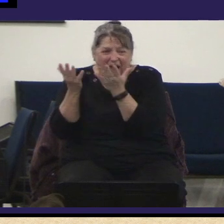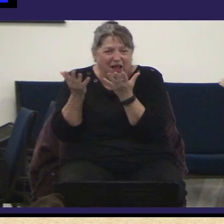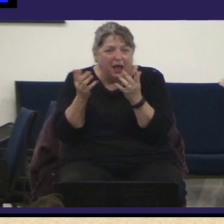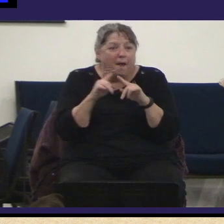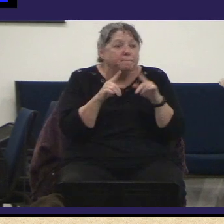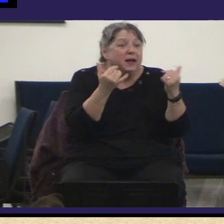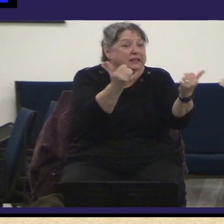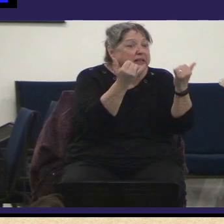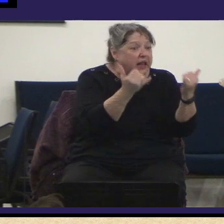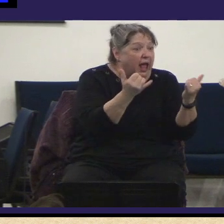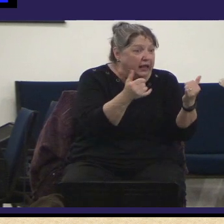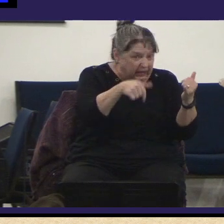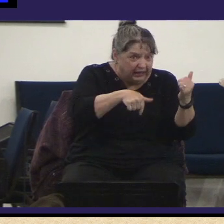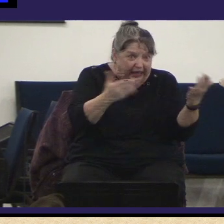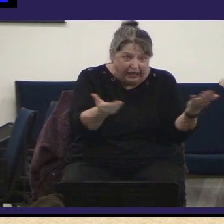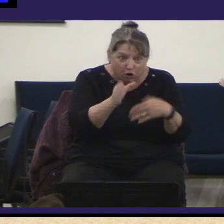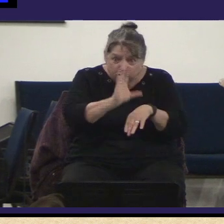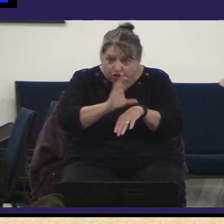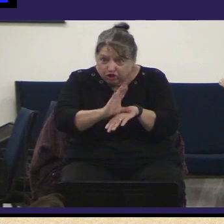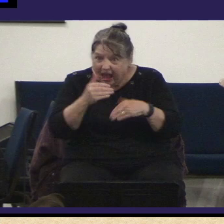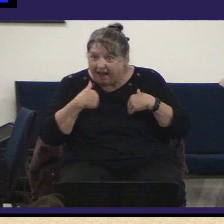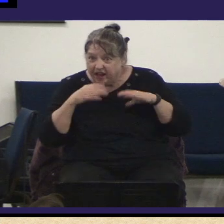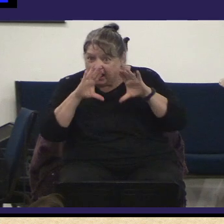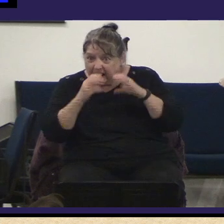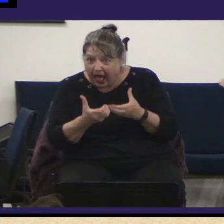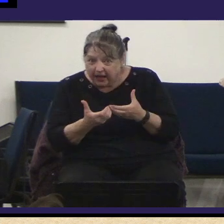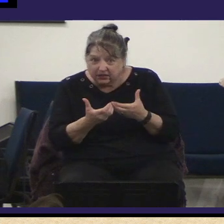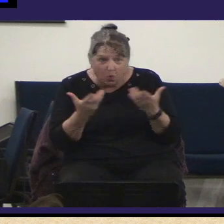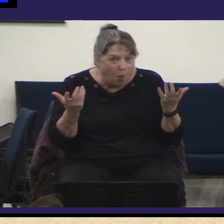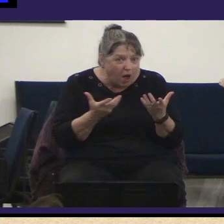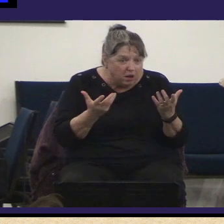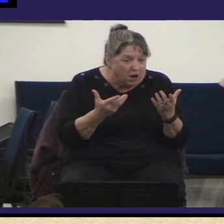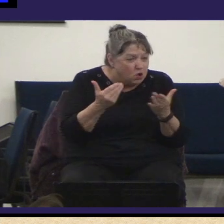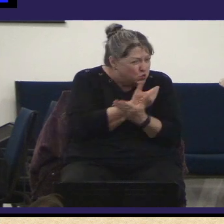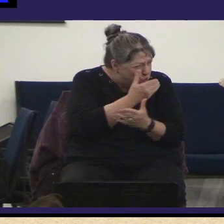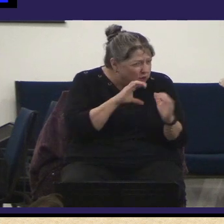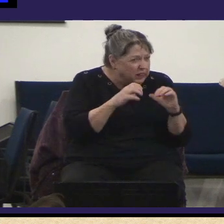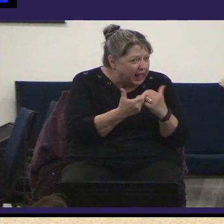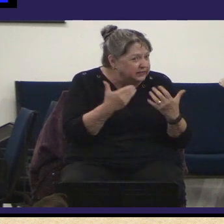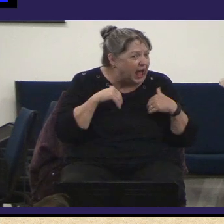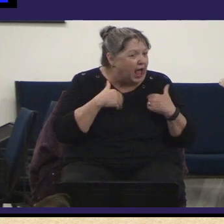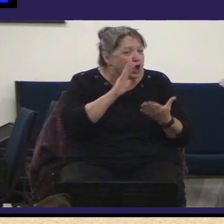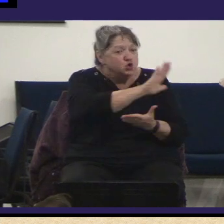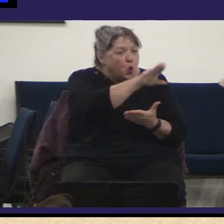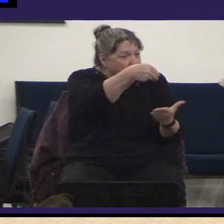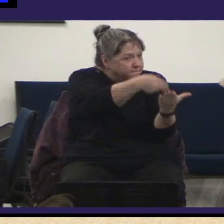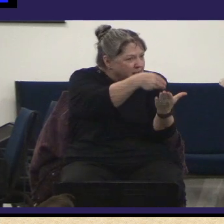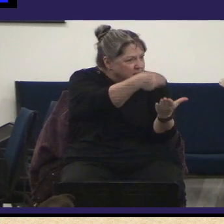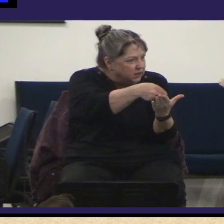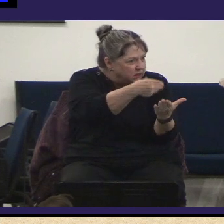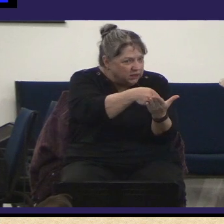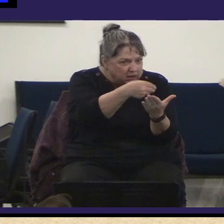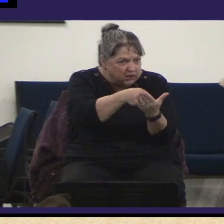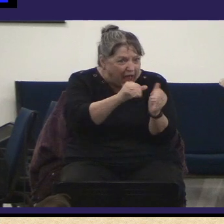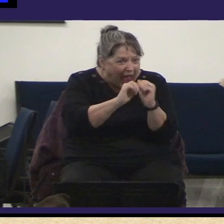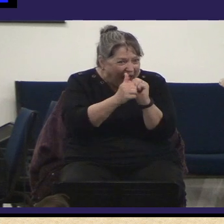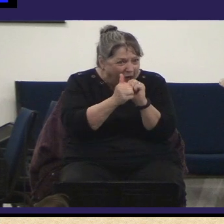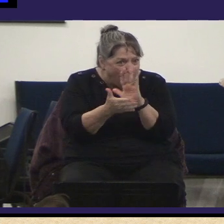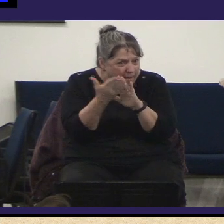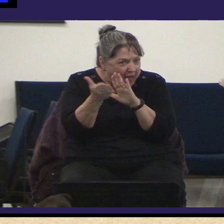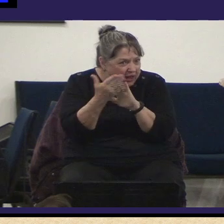church, we're starting a class on how to handle our money, how to handle our finances. Do we need